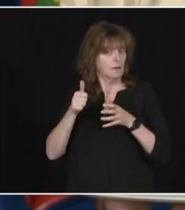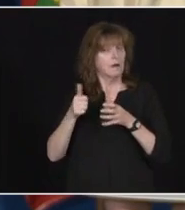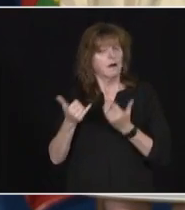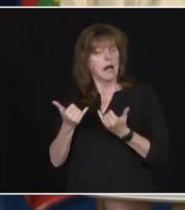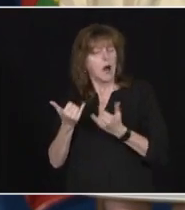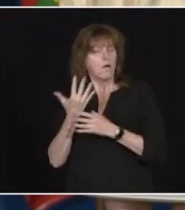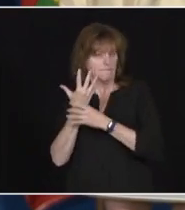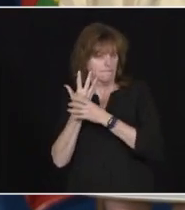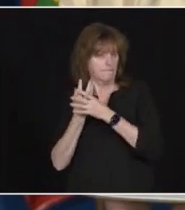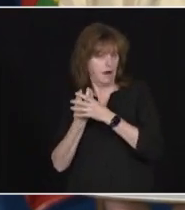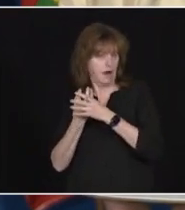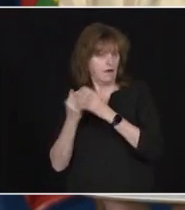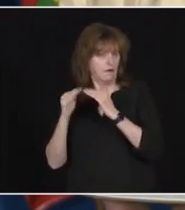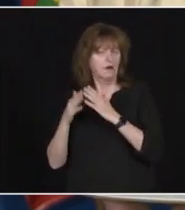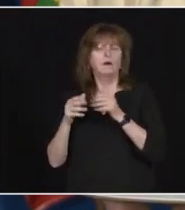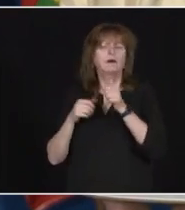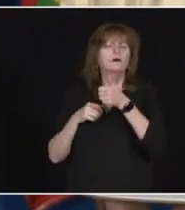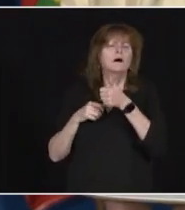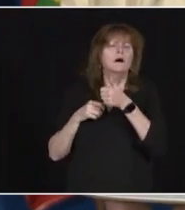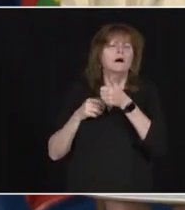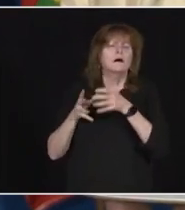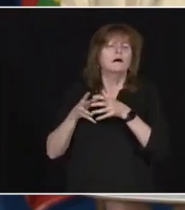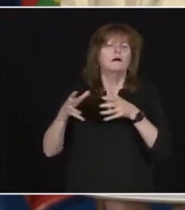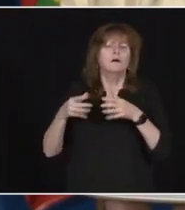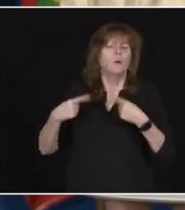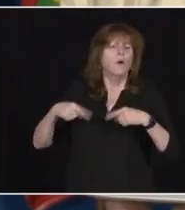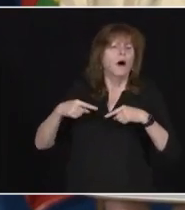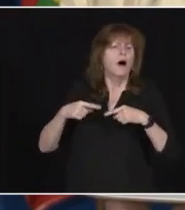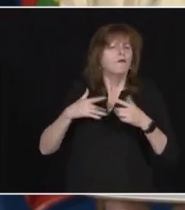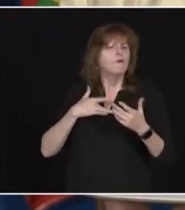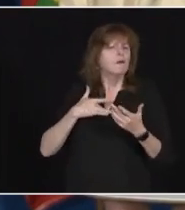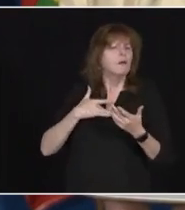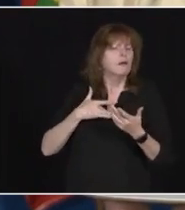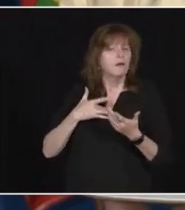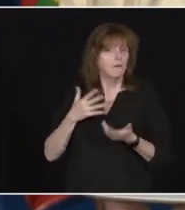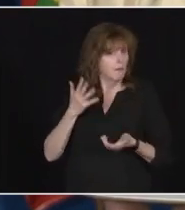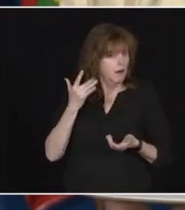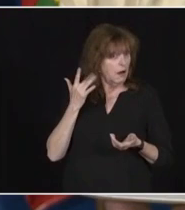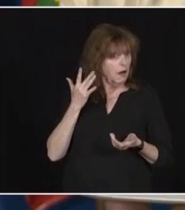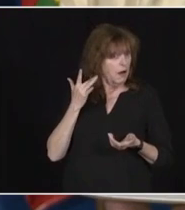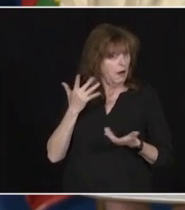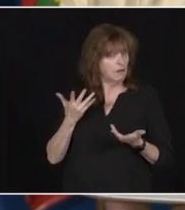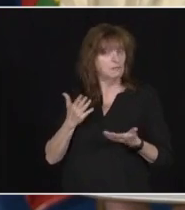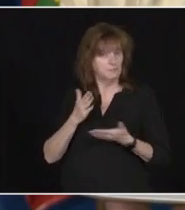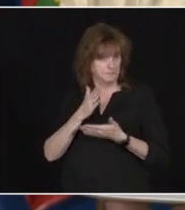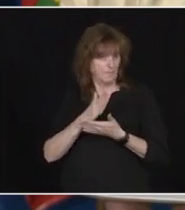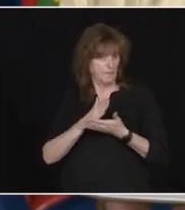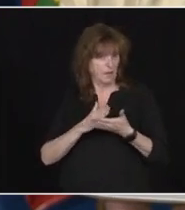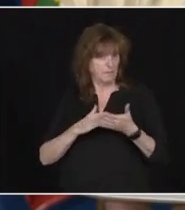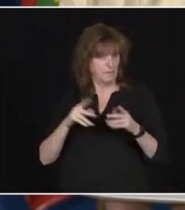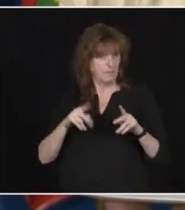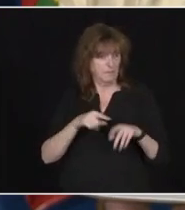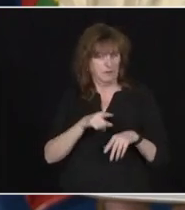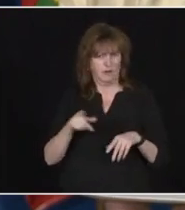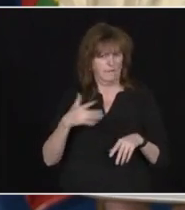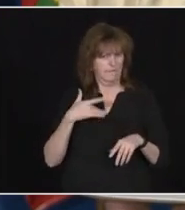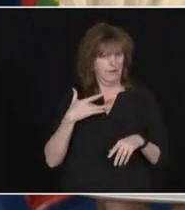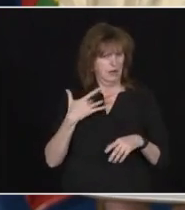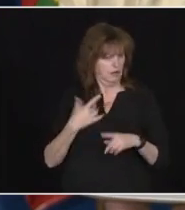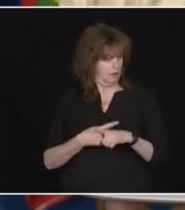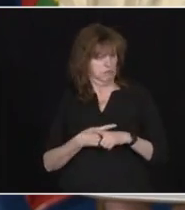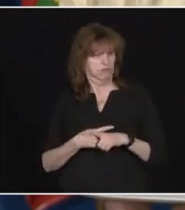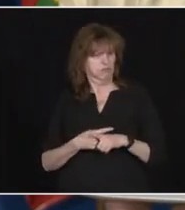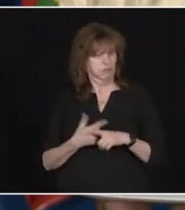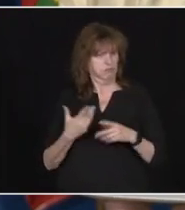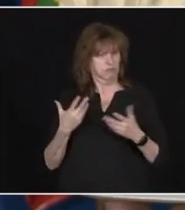When can people expect that? I'm asking because some people think there's a discrepancy with, you know, people being allowed to